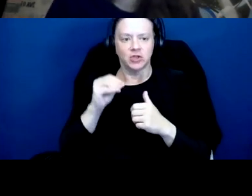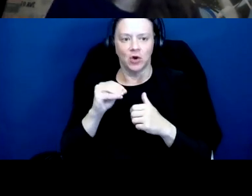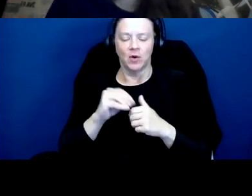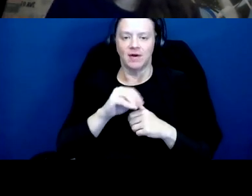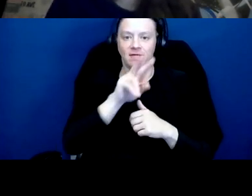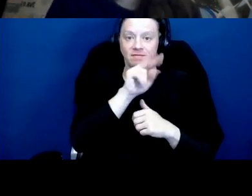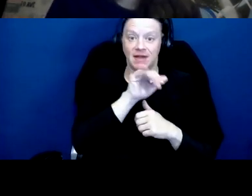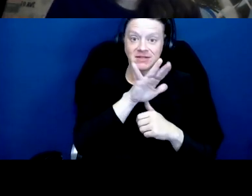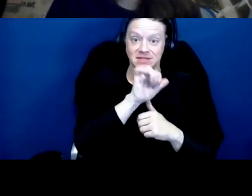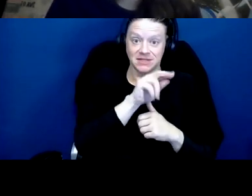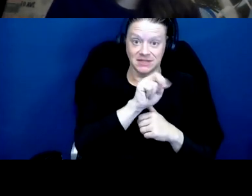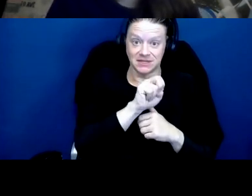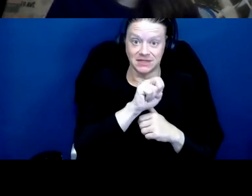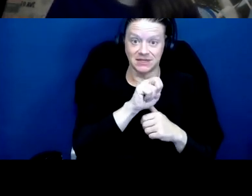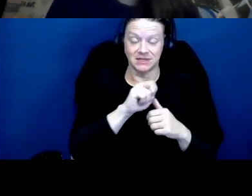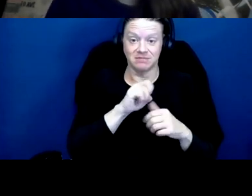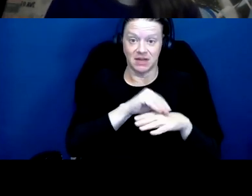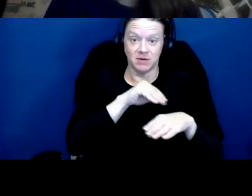immunity. Now,